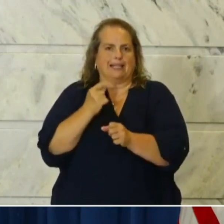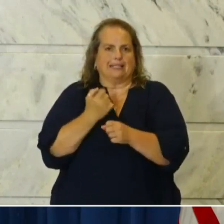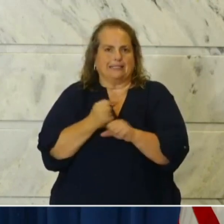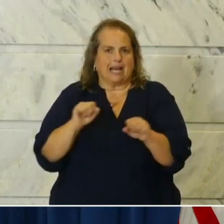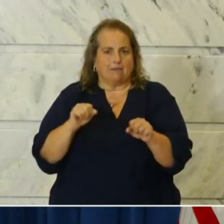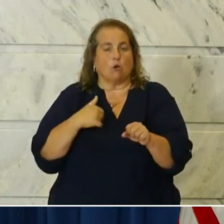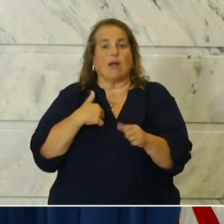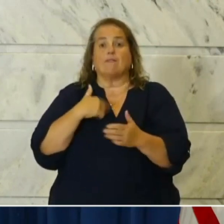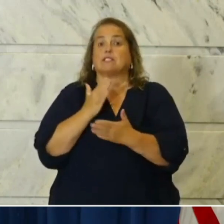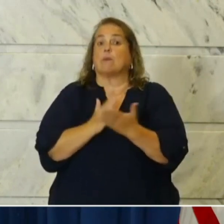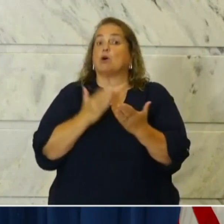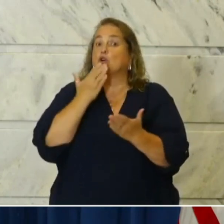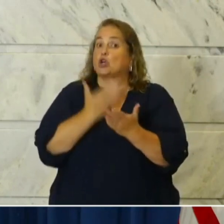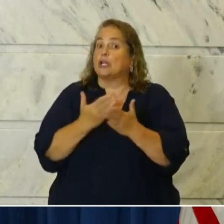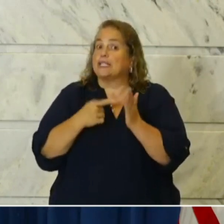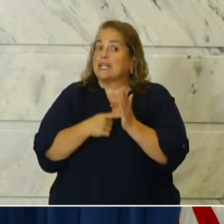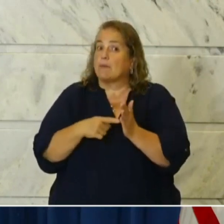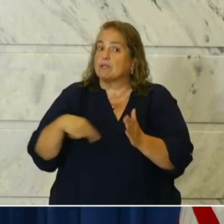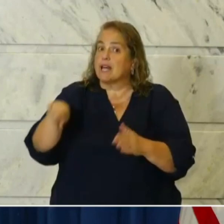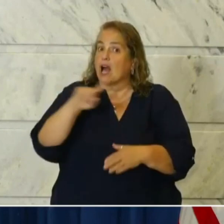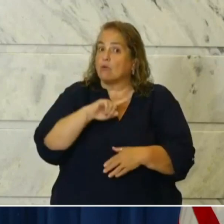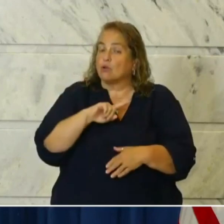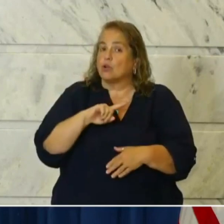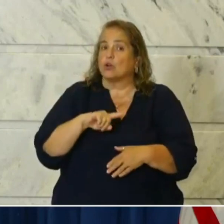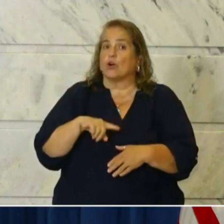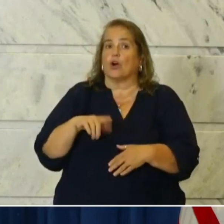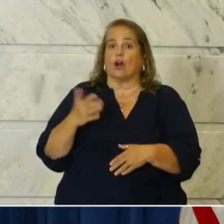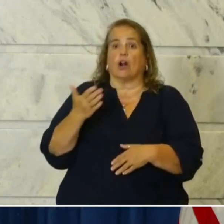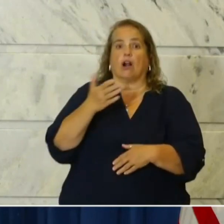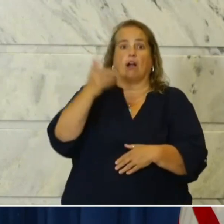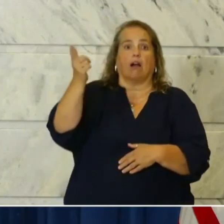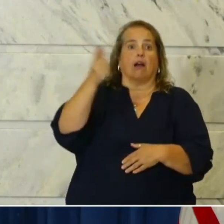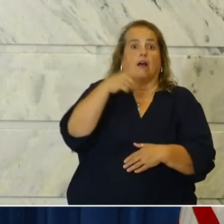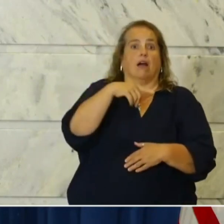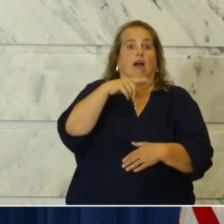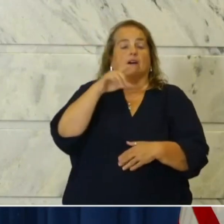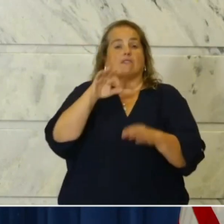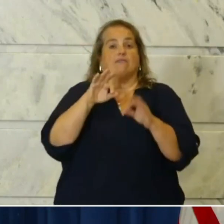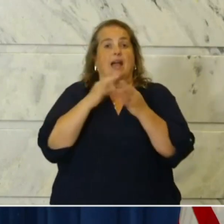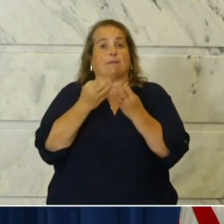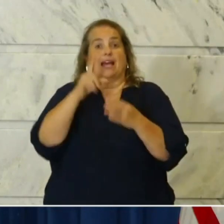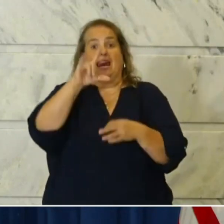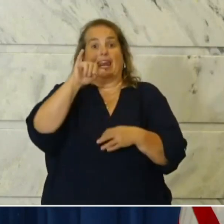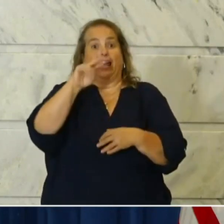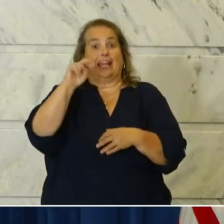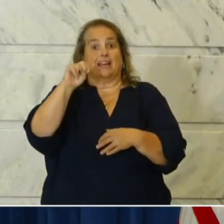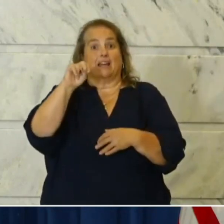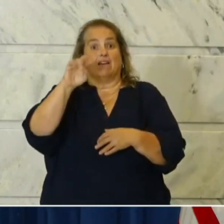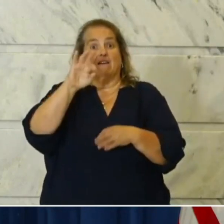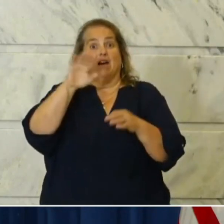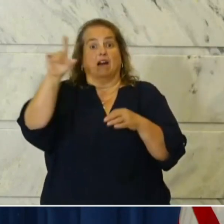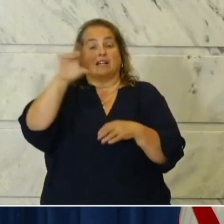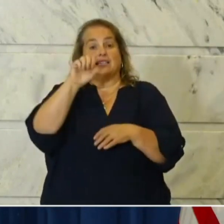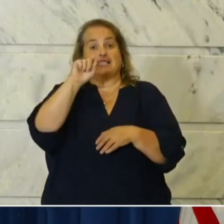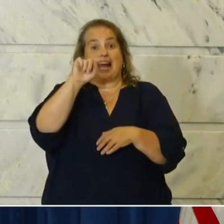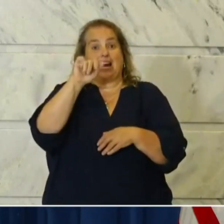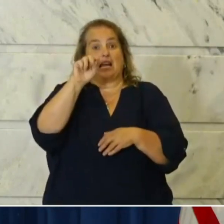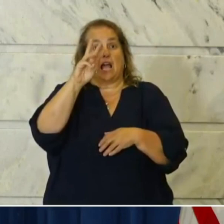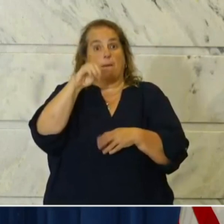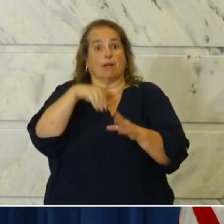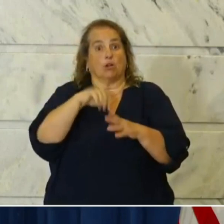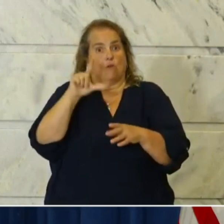really good examples out there. I always use the Lynn Family Stadium, but it's because they're doing a good job. And we have some bad examples out there. You